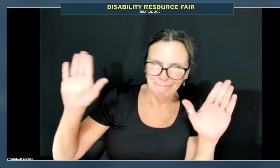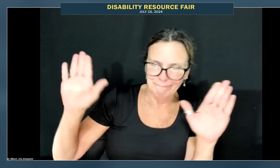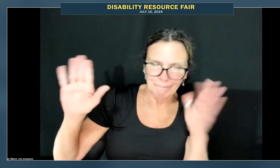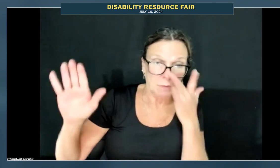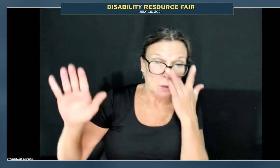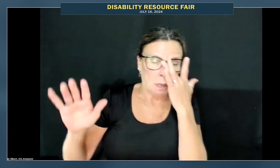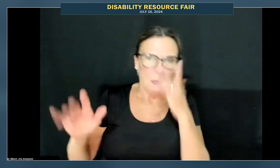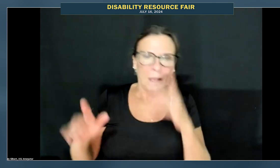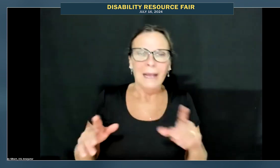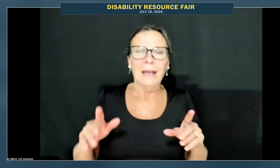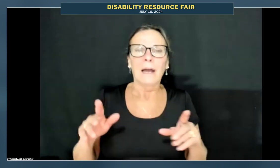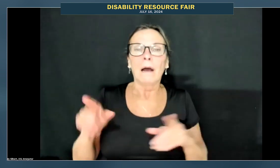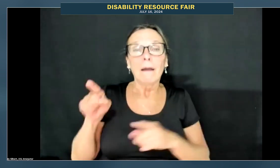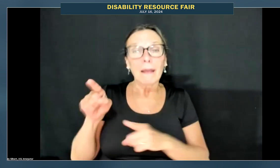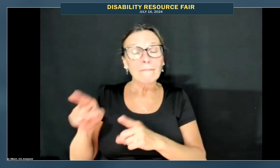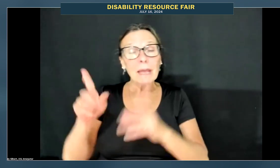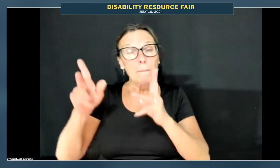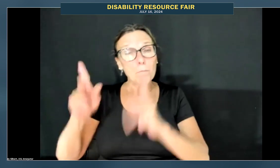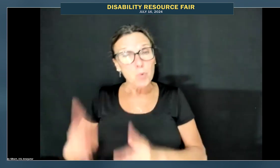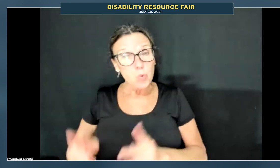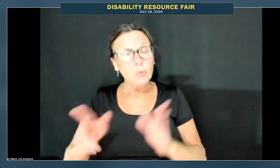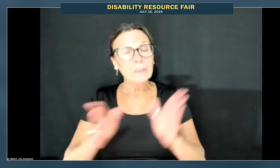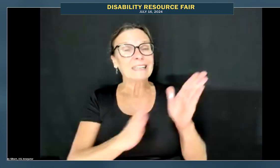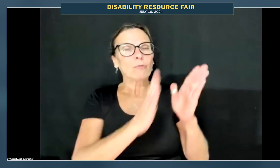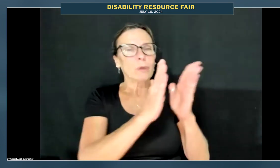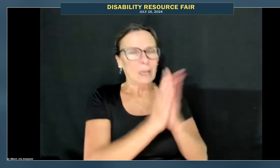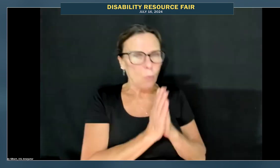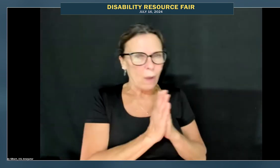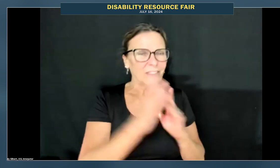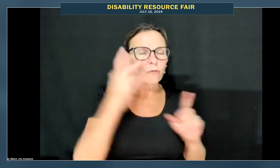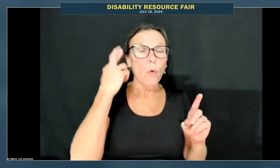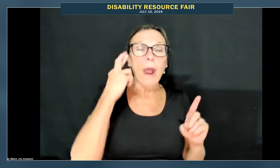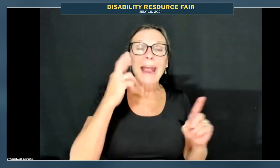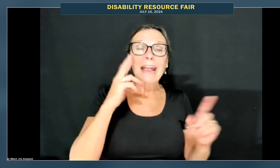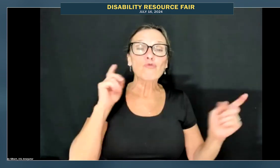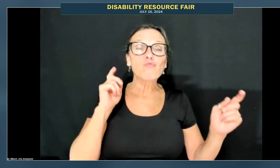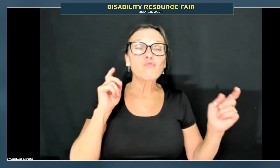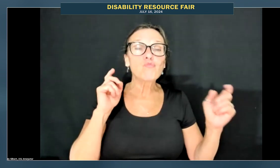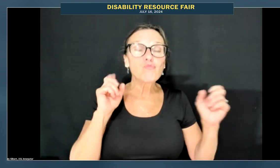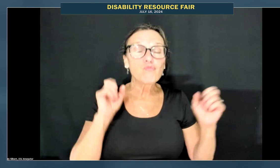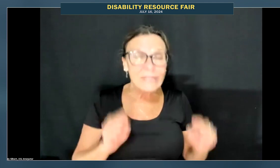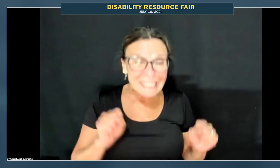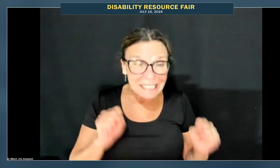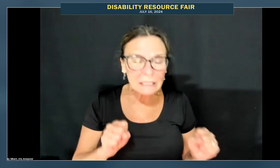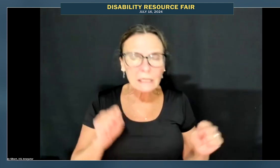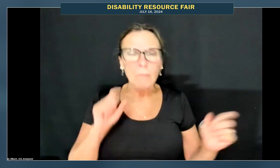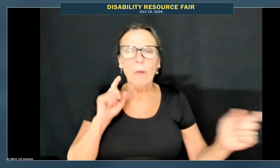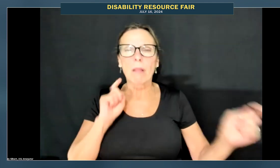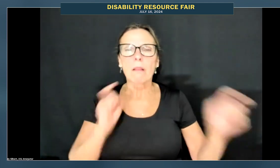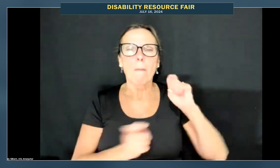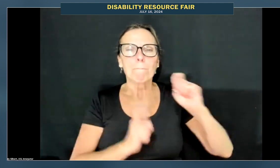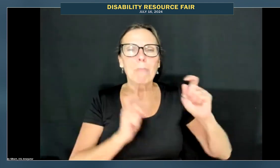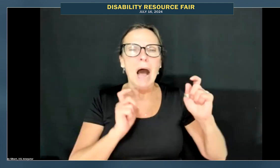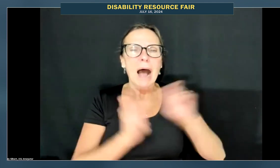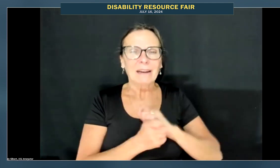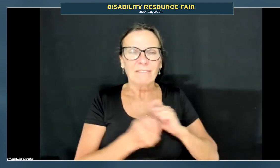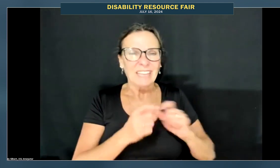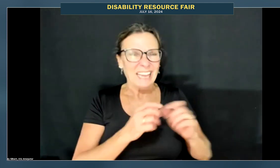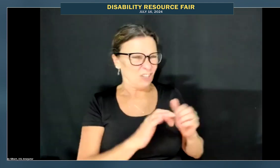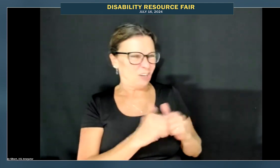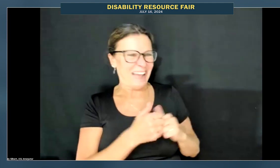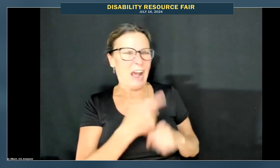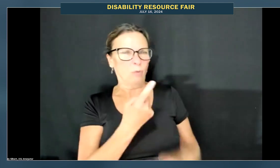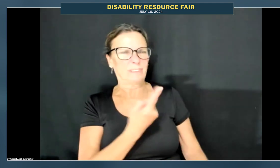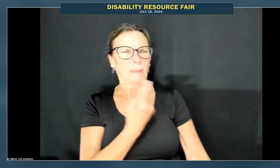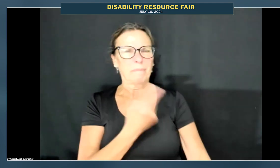instances of requests for reasonable modifications to the way things are usually done are considered on